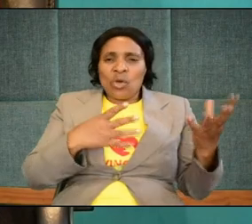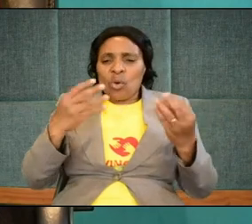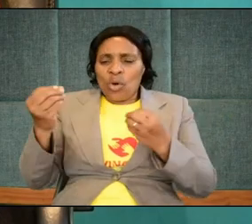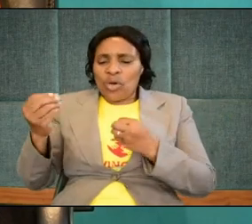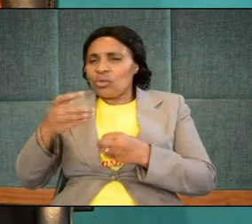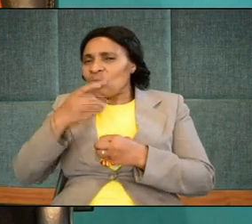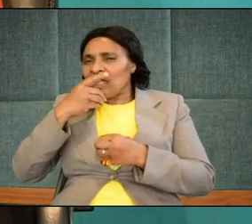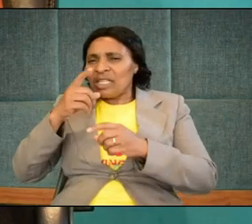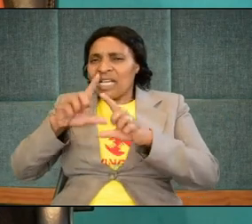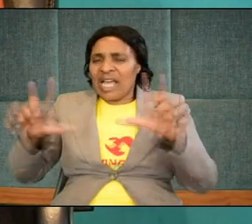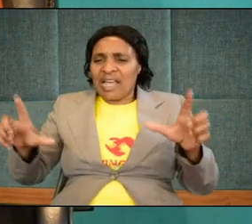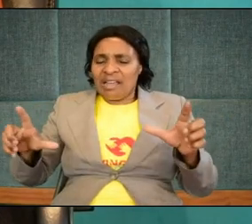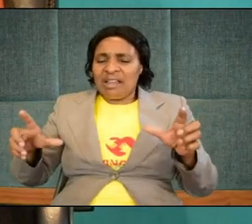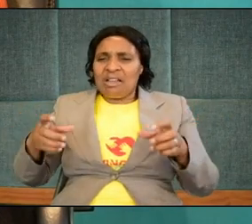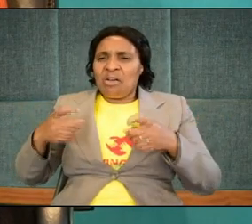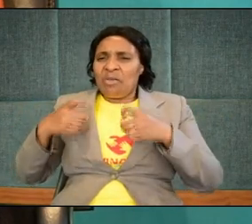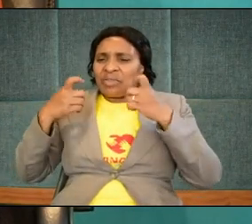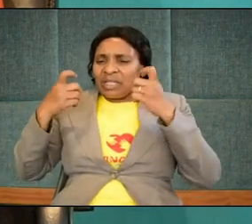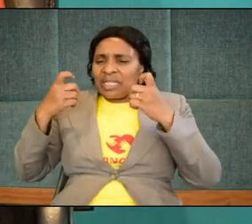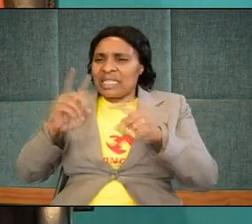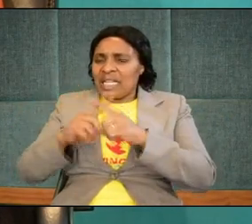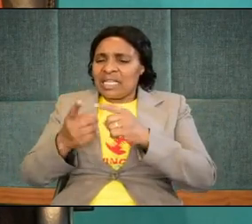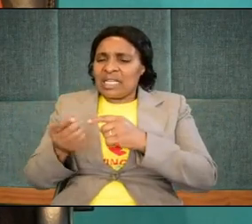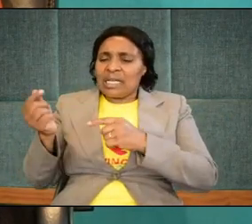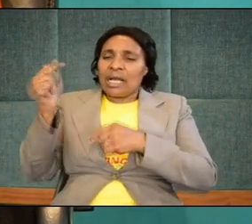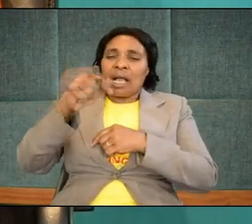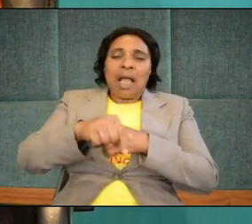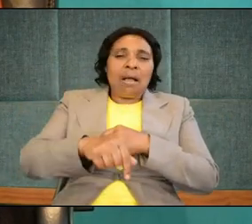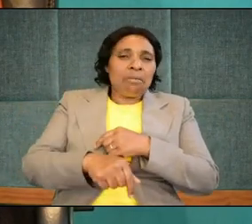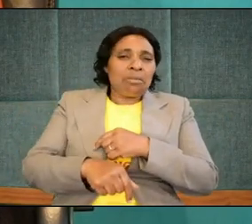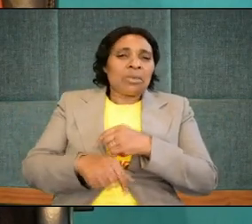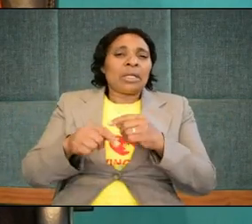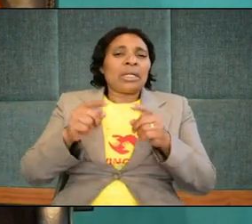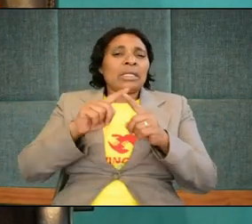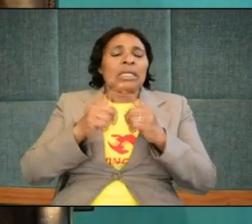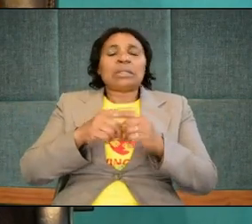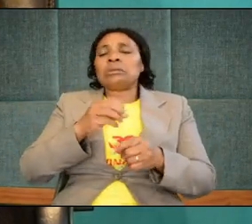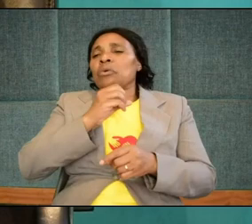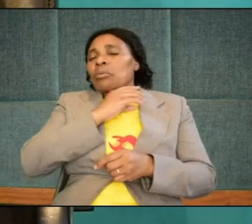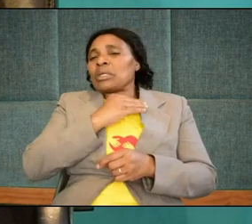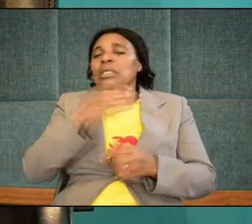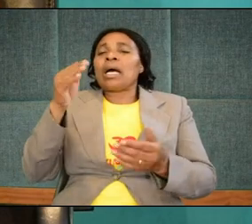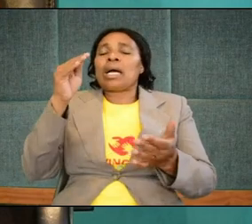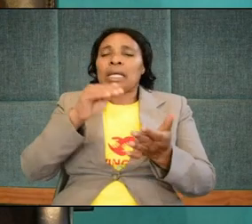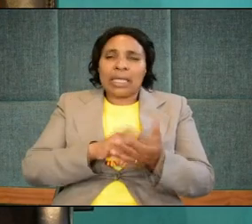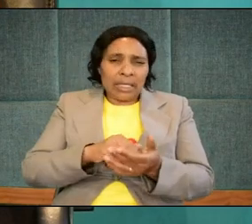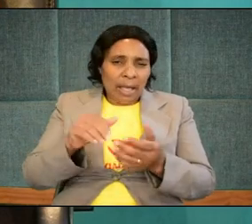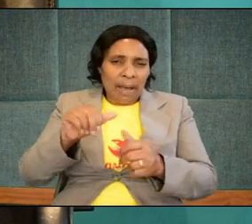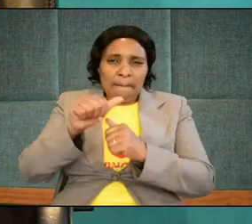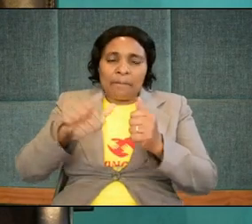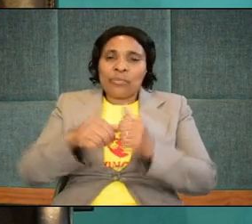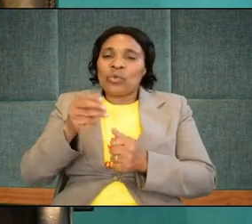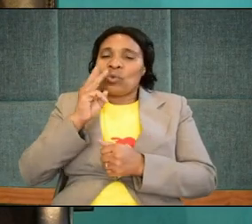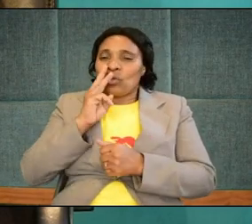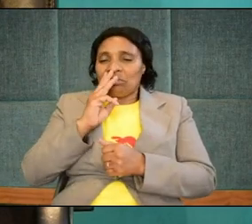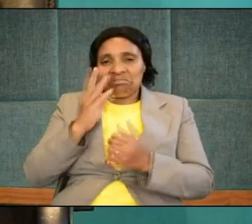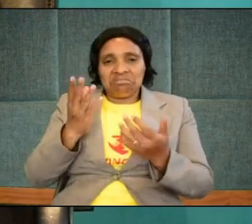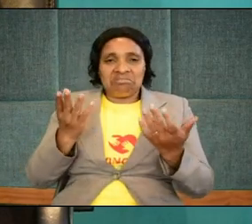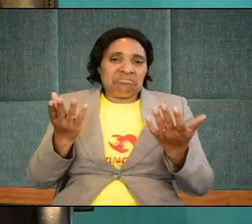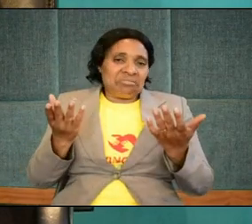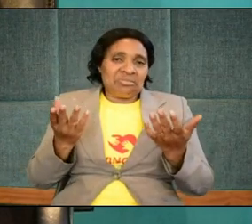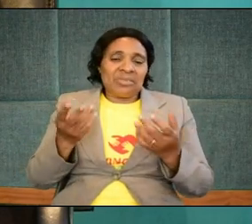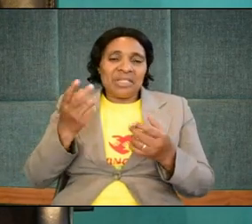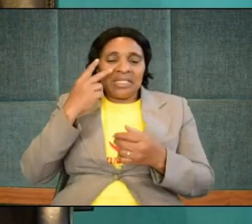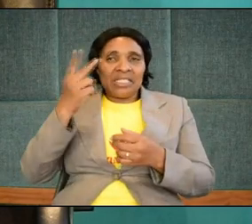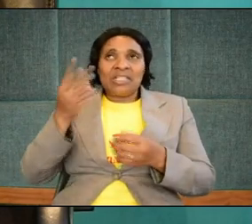desert of Sin, and they had camped at Rephidim, and they began to complain to Moses about water, even though they had